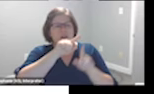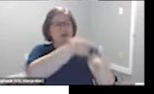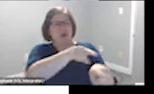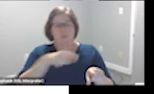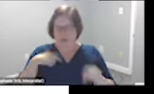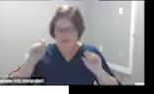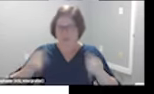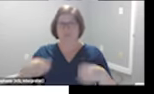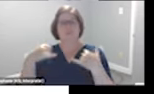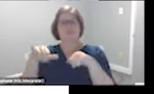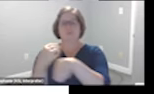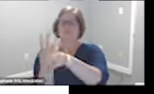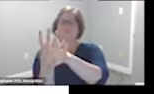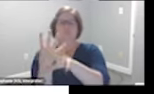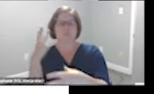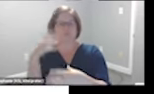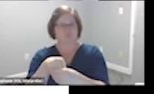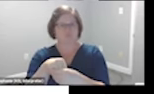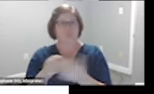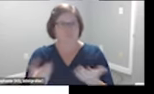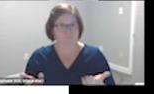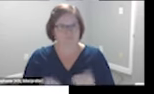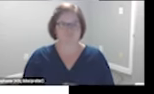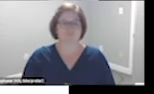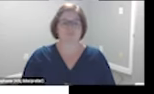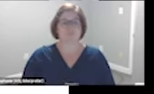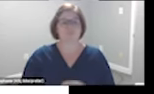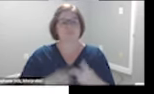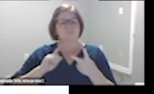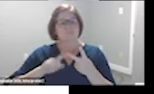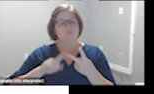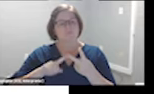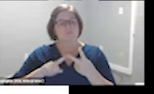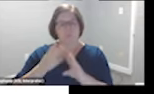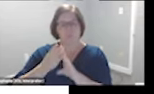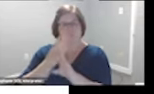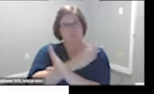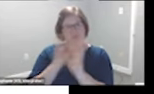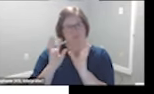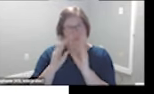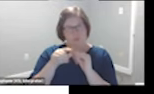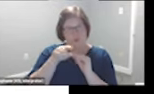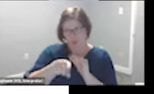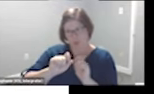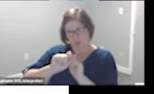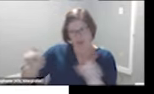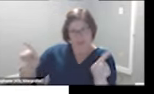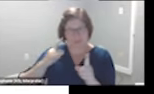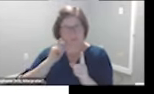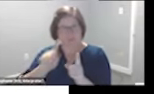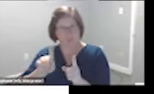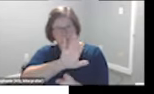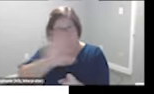participate. Do you ask participants for access needs, and do you take full responsibility of fulfilling